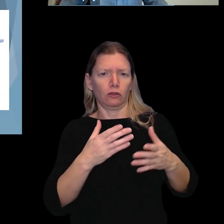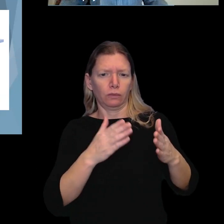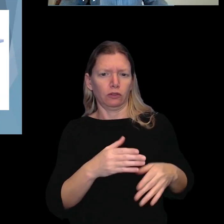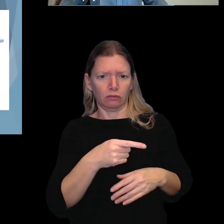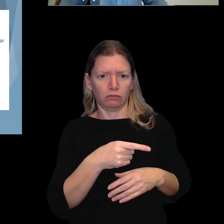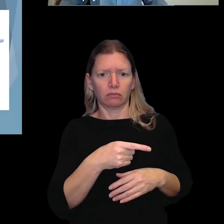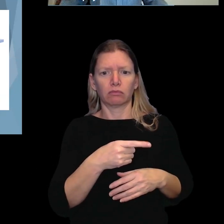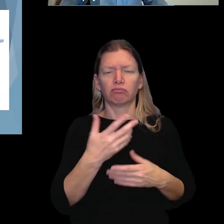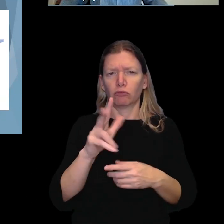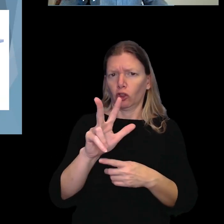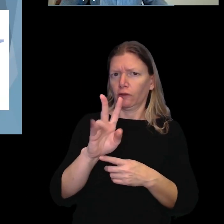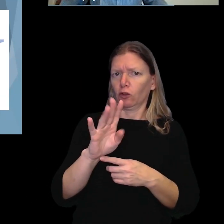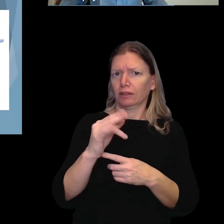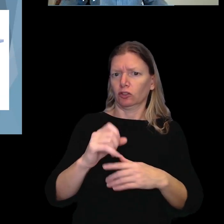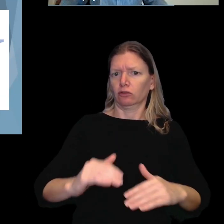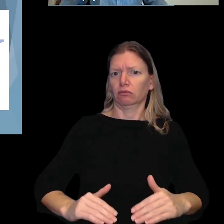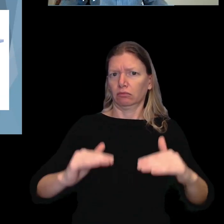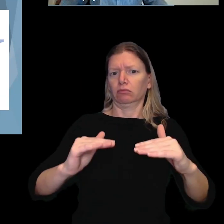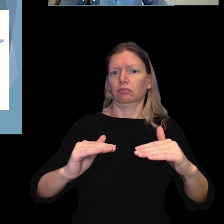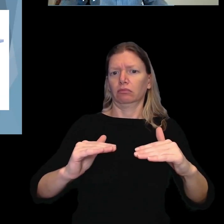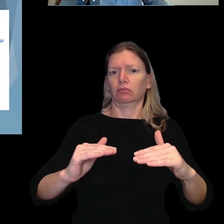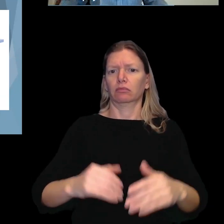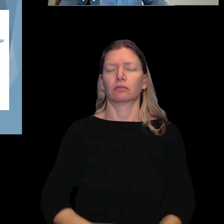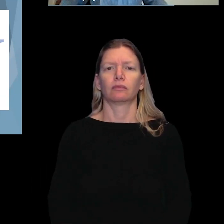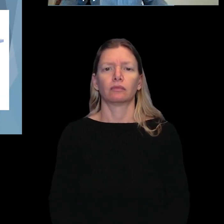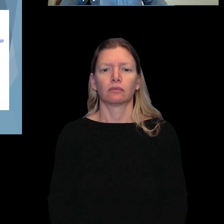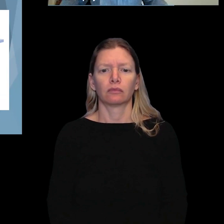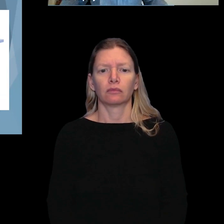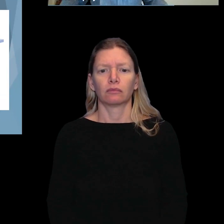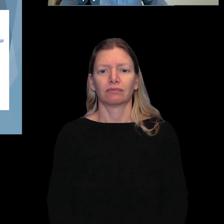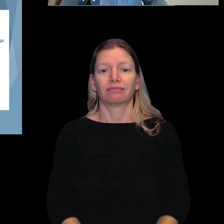wheelchair user, so at least 34 inches high.